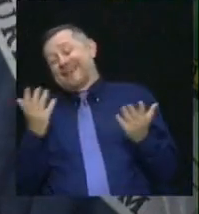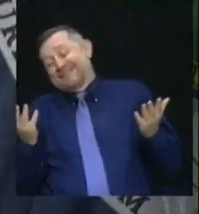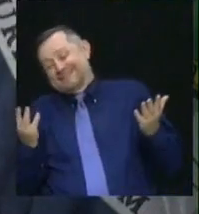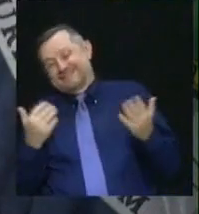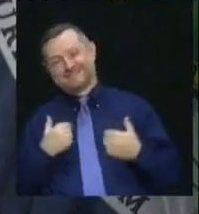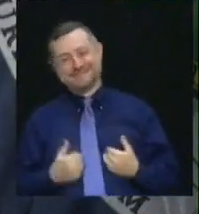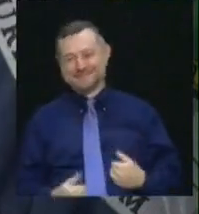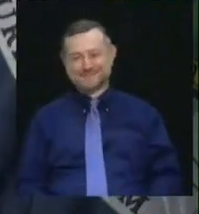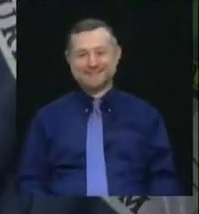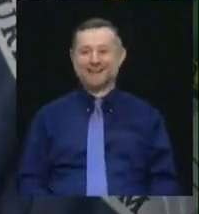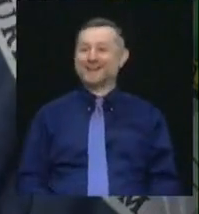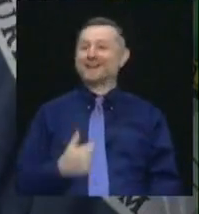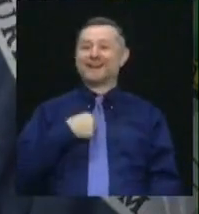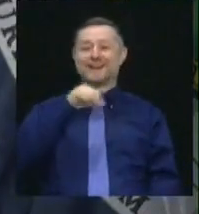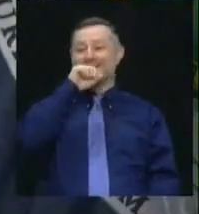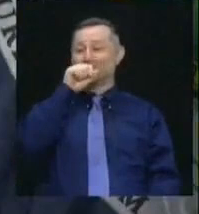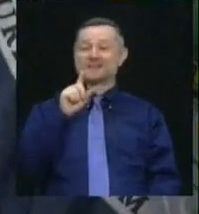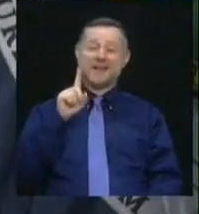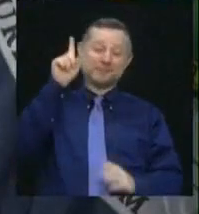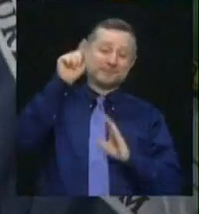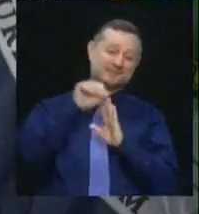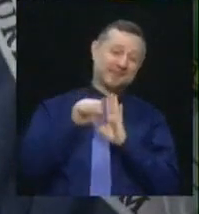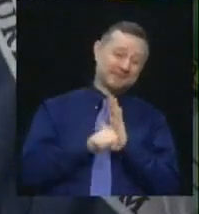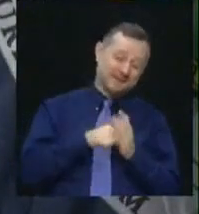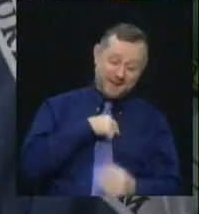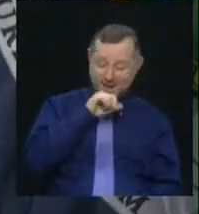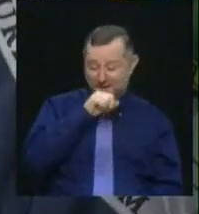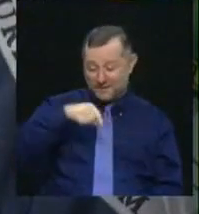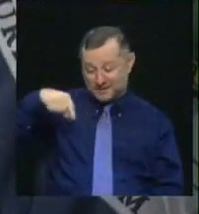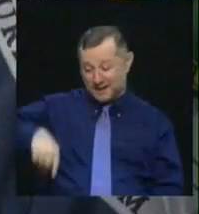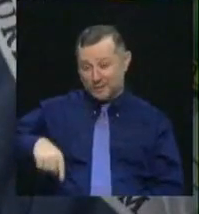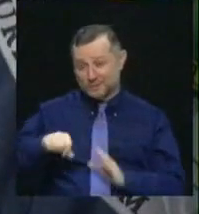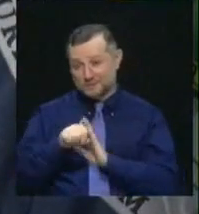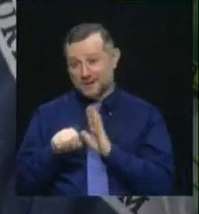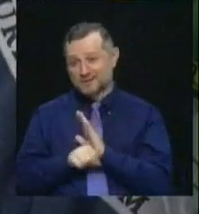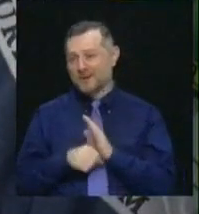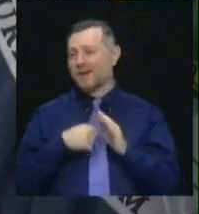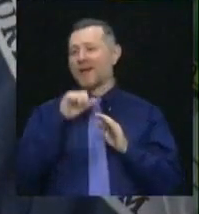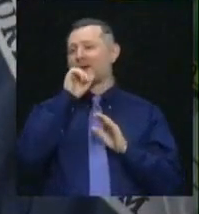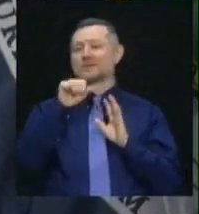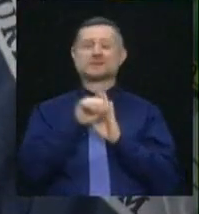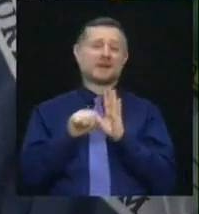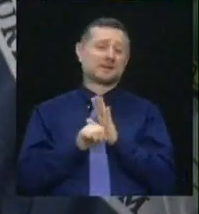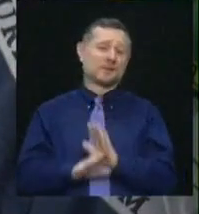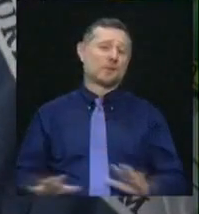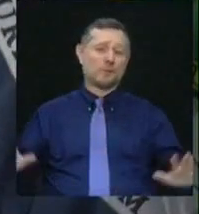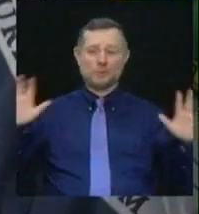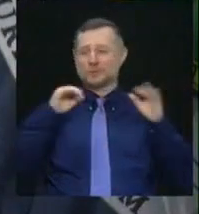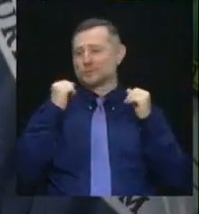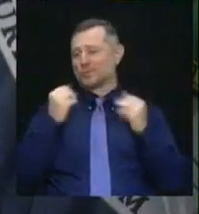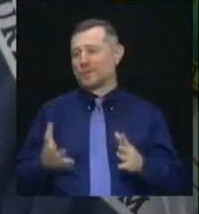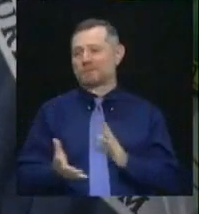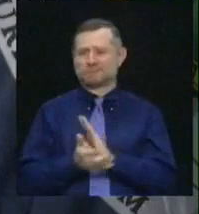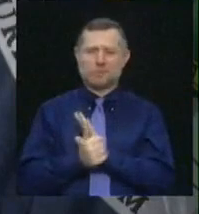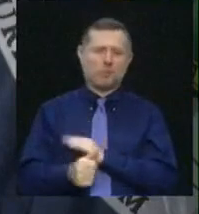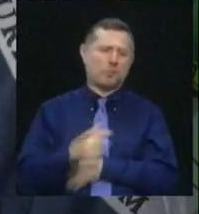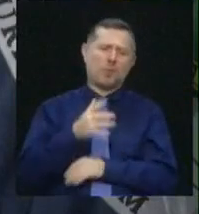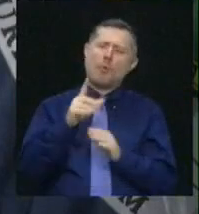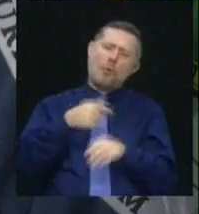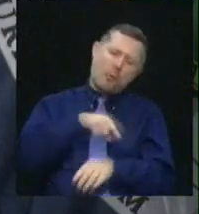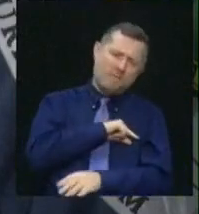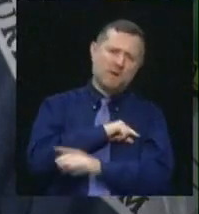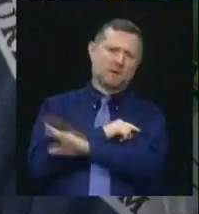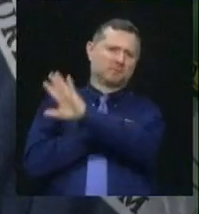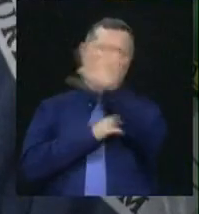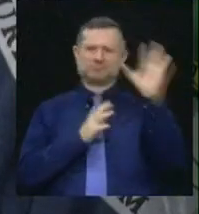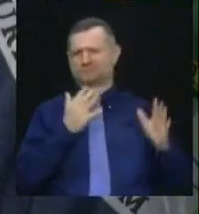I love upstate, I love downstate, I love the whole state, and there are so many qualified individuals, but I'm